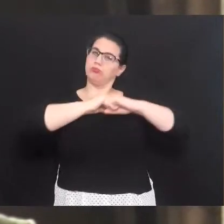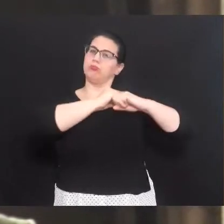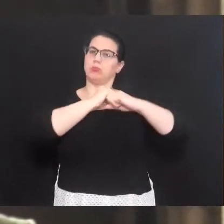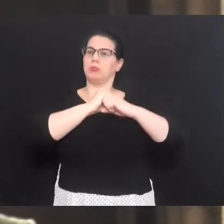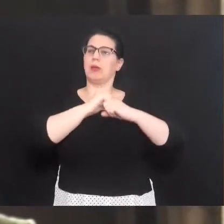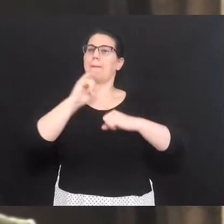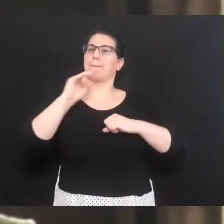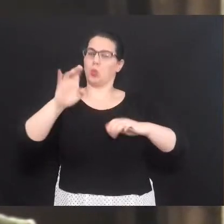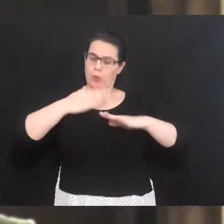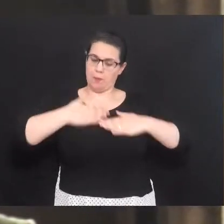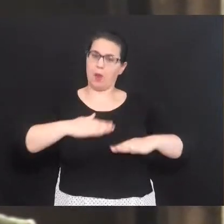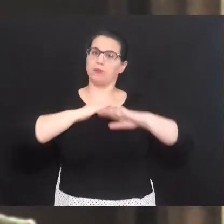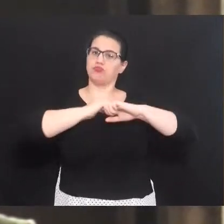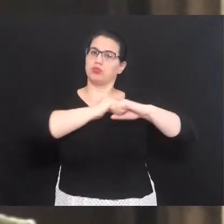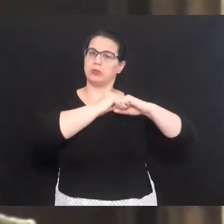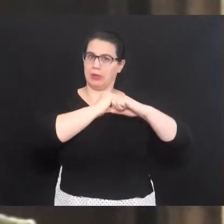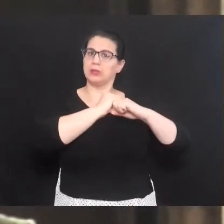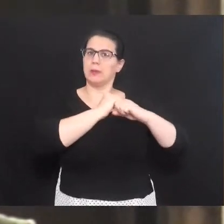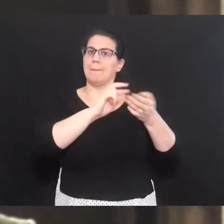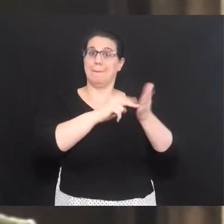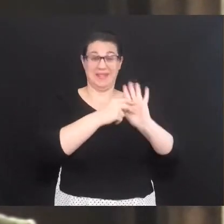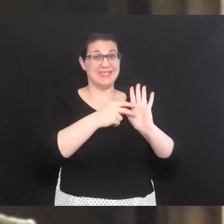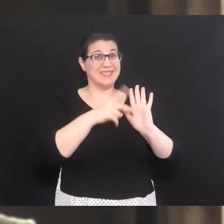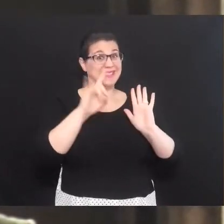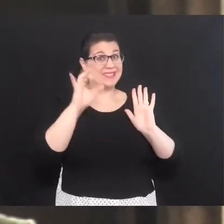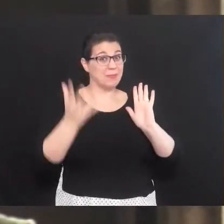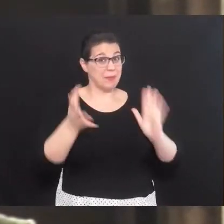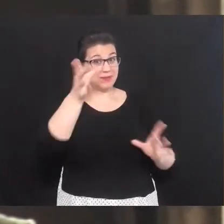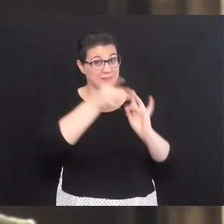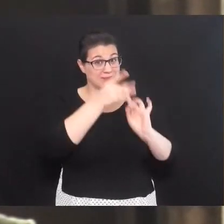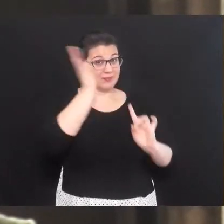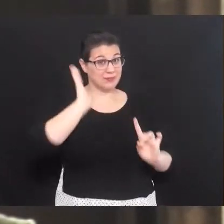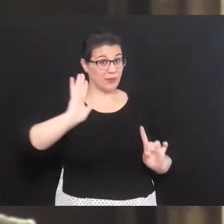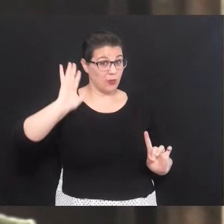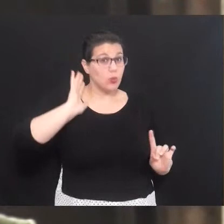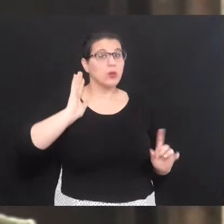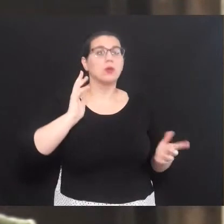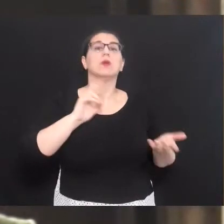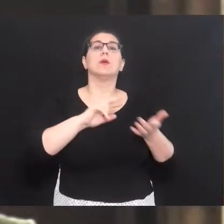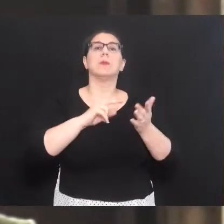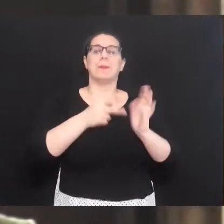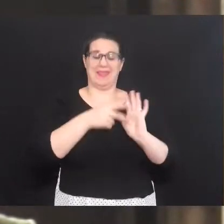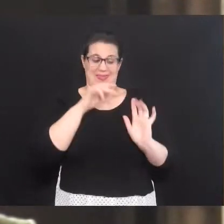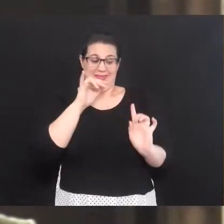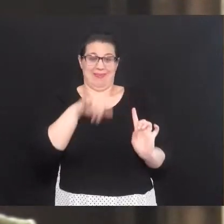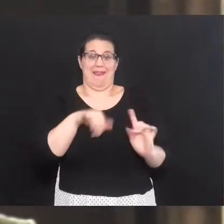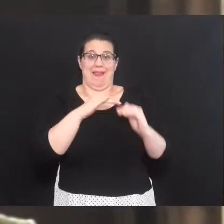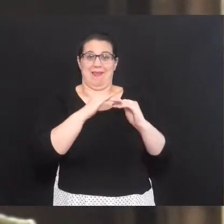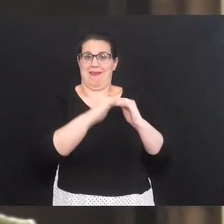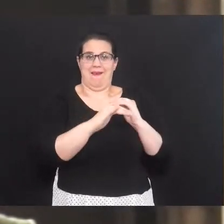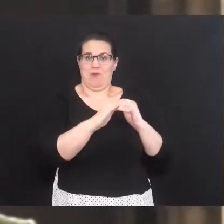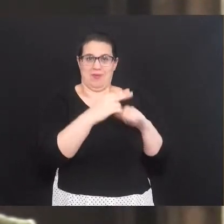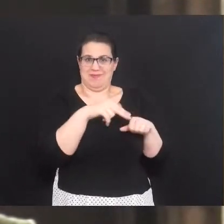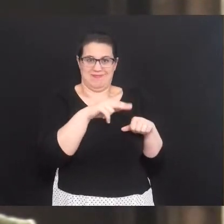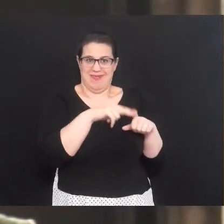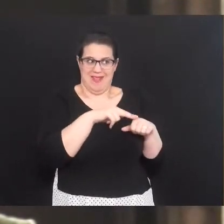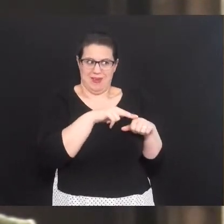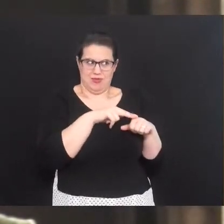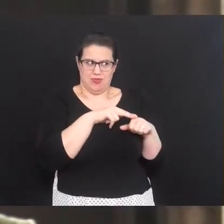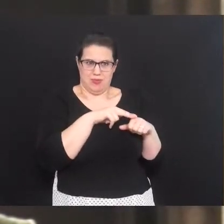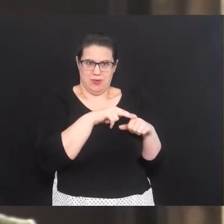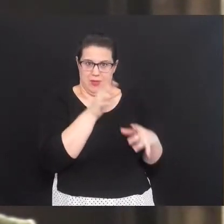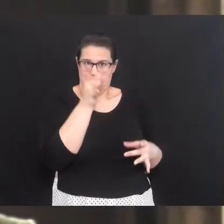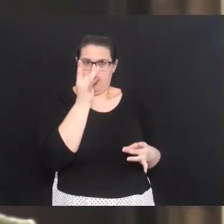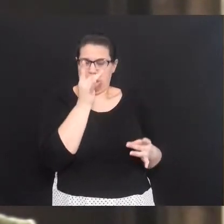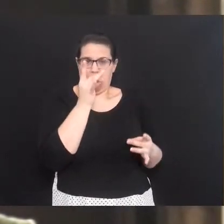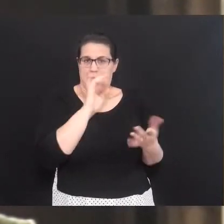COVID, indicating that they've been previously infected, then we know that that level of natural immunity is not sufficient alone